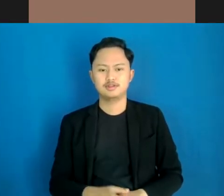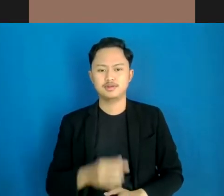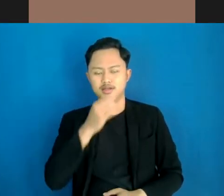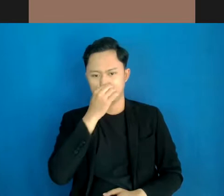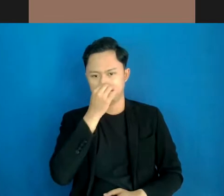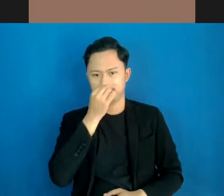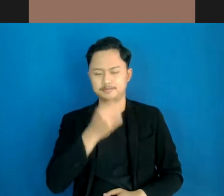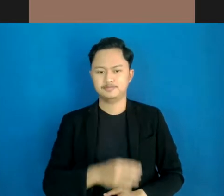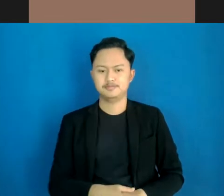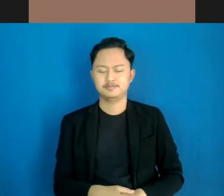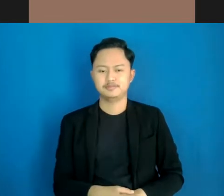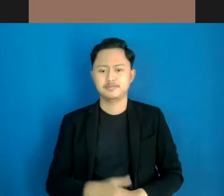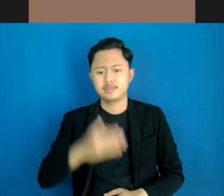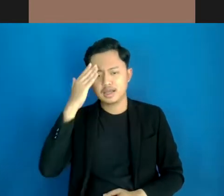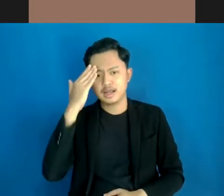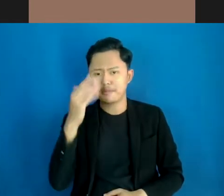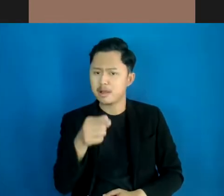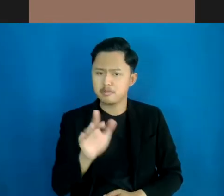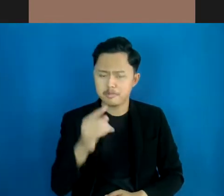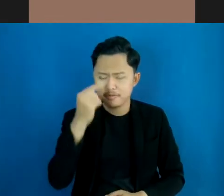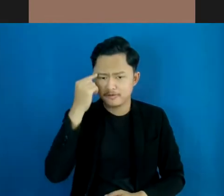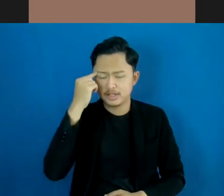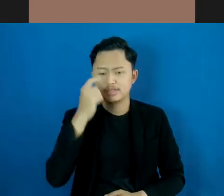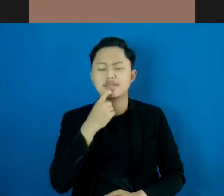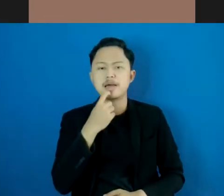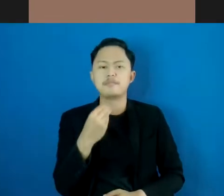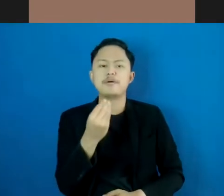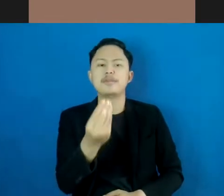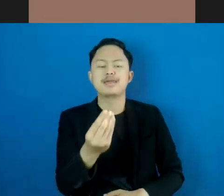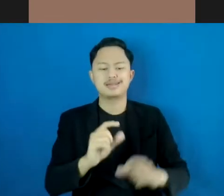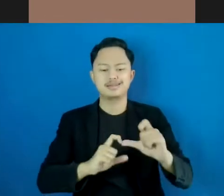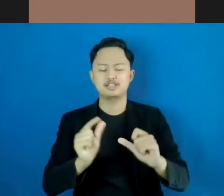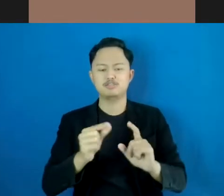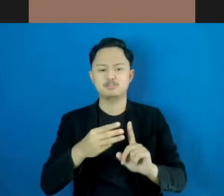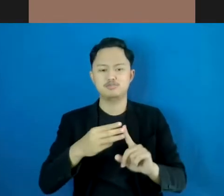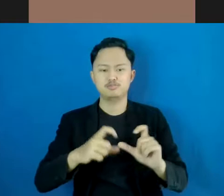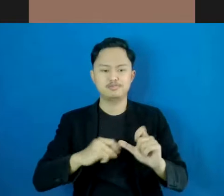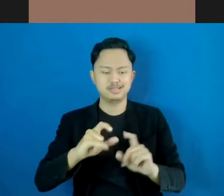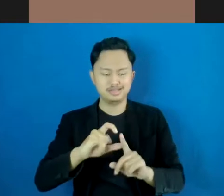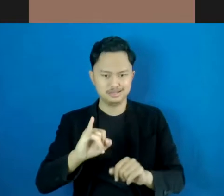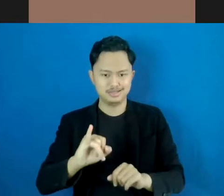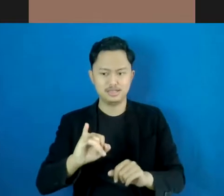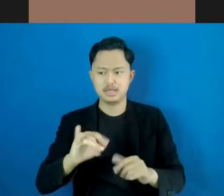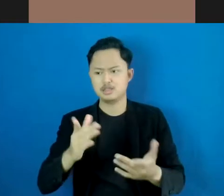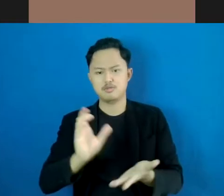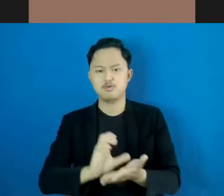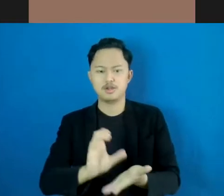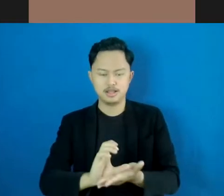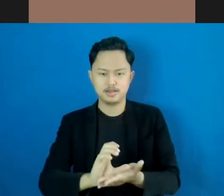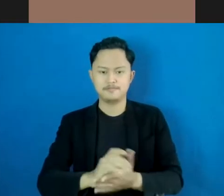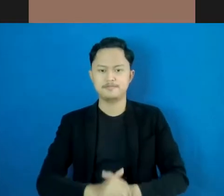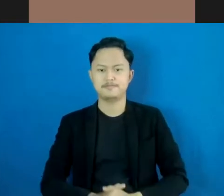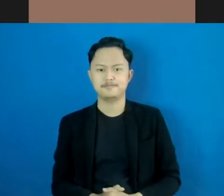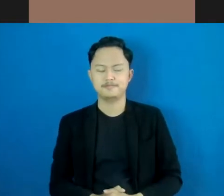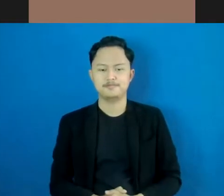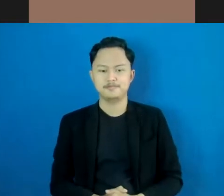intensive. Why don't you think about giving some subsidy on capital with which vehicle cost